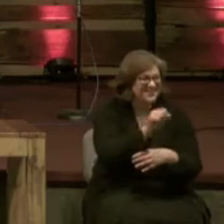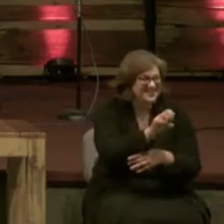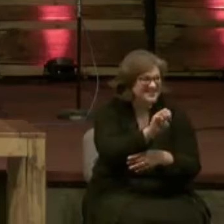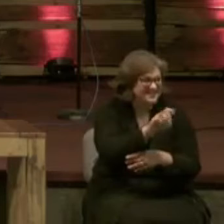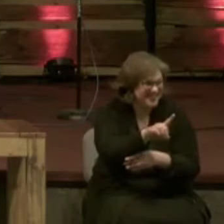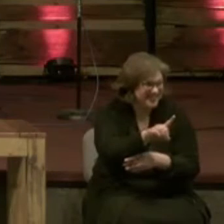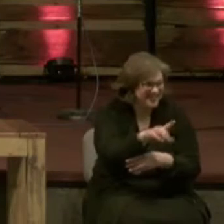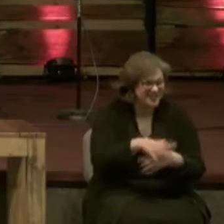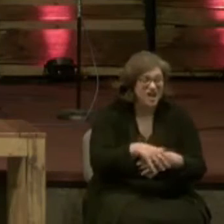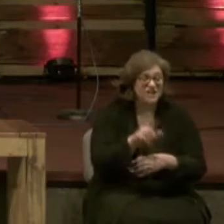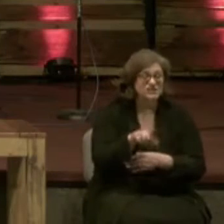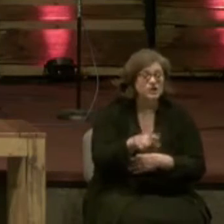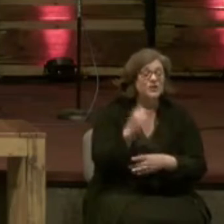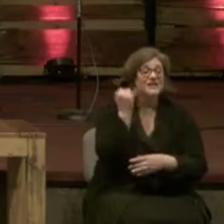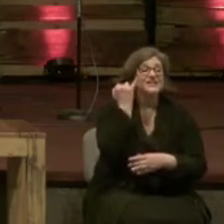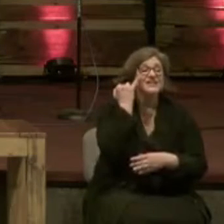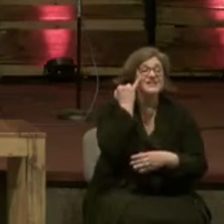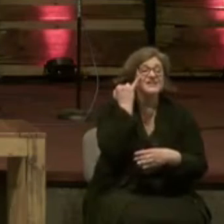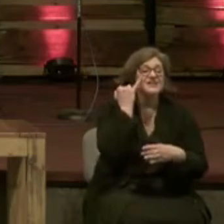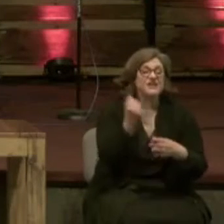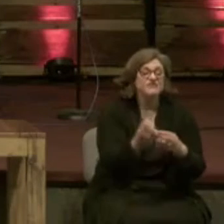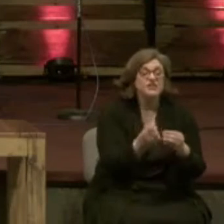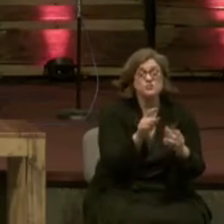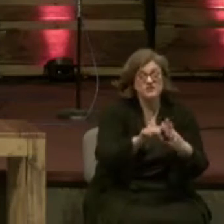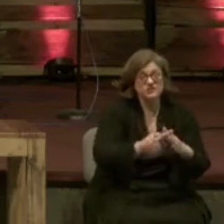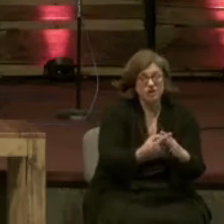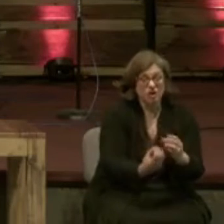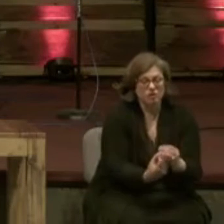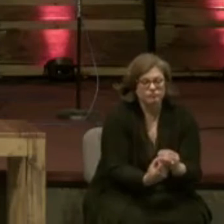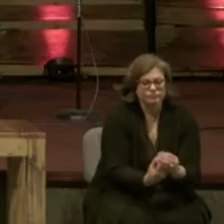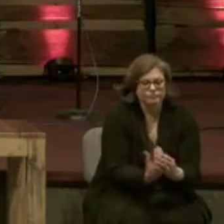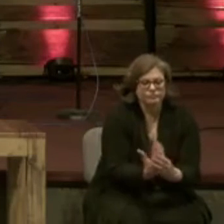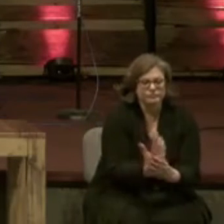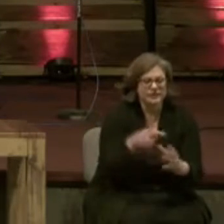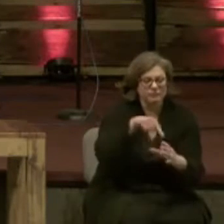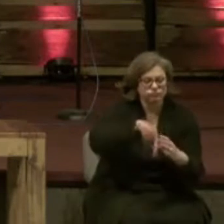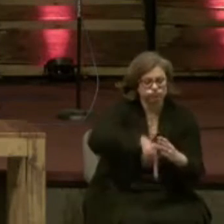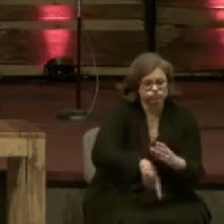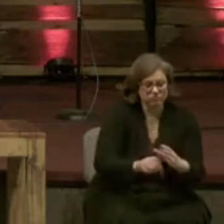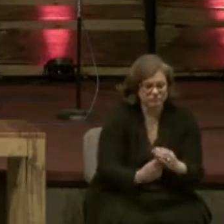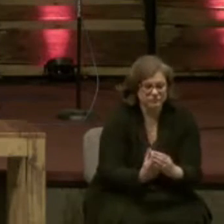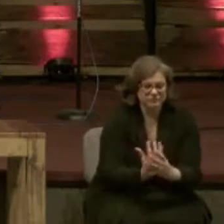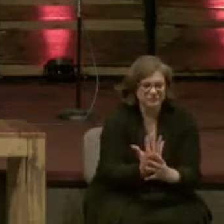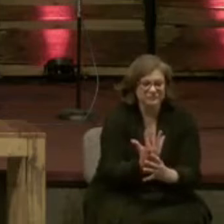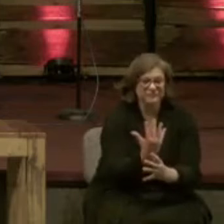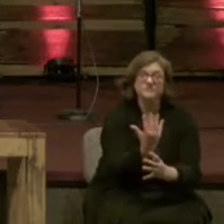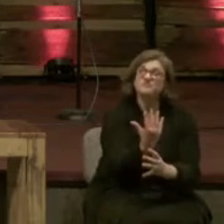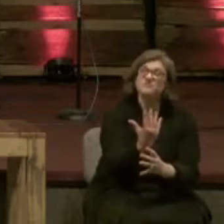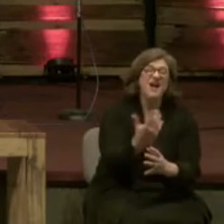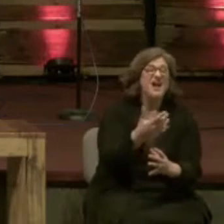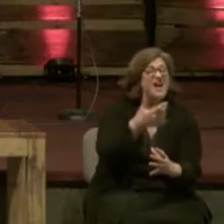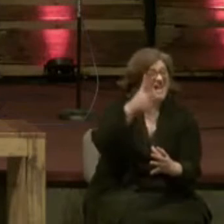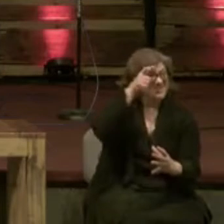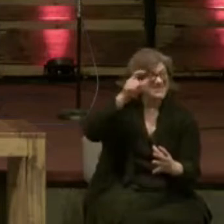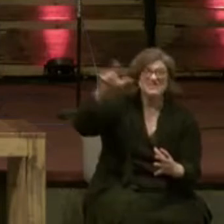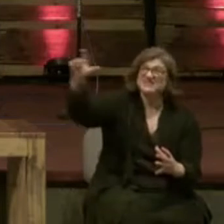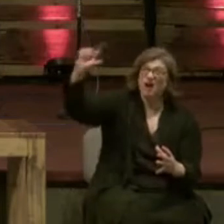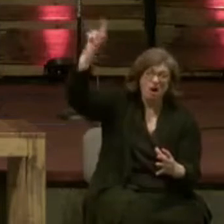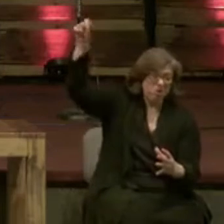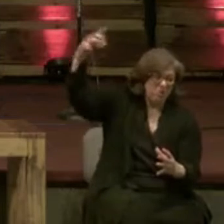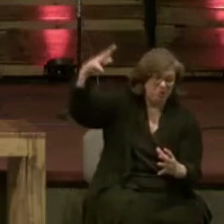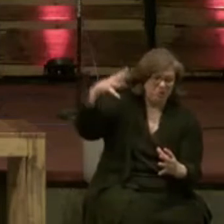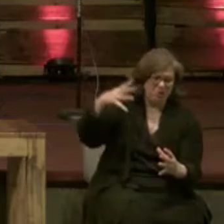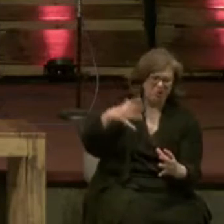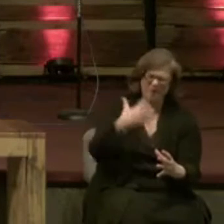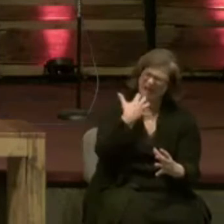but as soon as the sun got hot, they dried up and they died. Some of the seed, it fell in a place that wasn't really